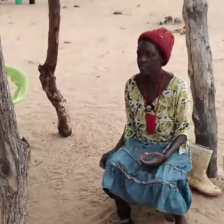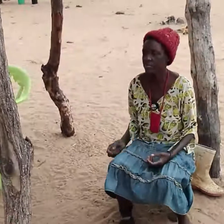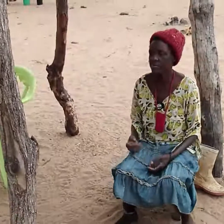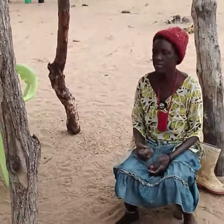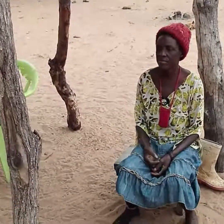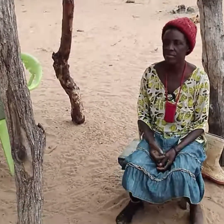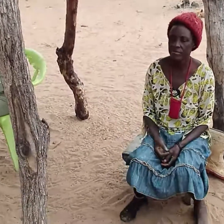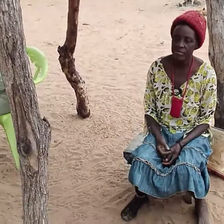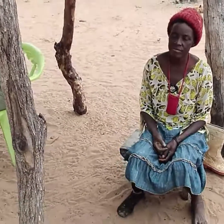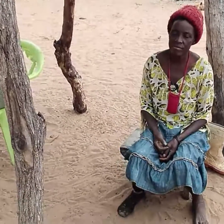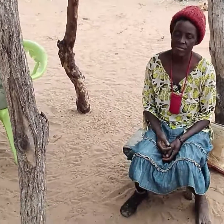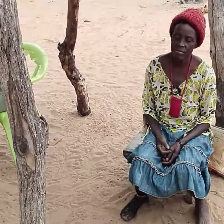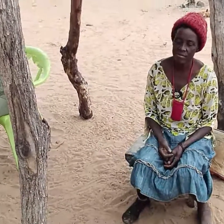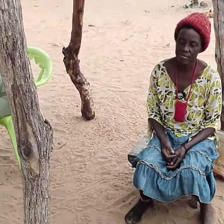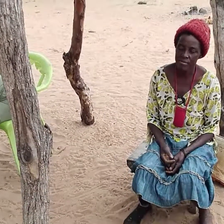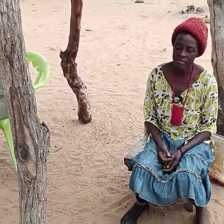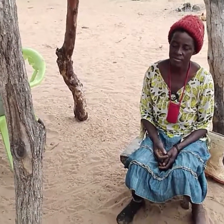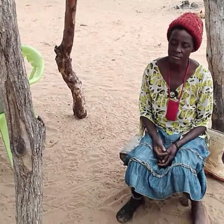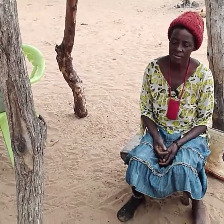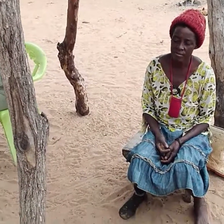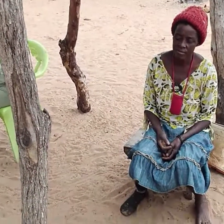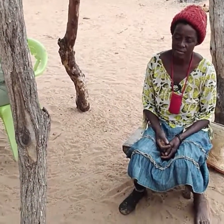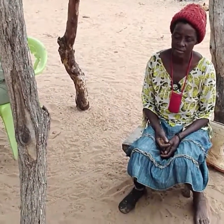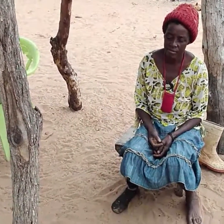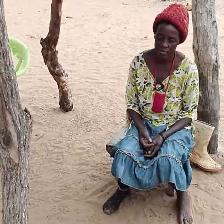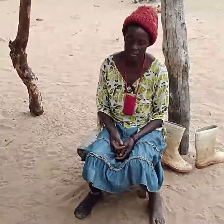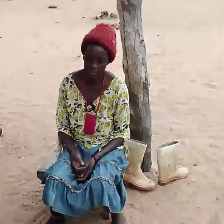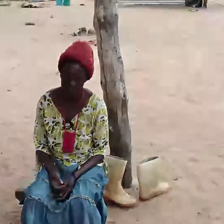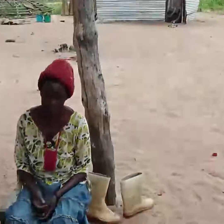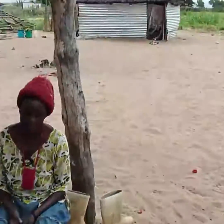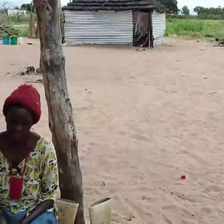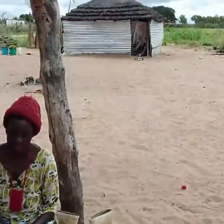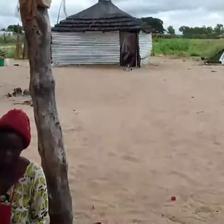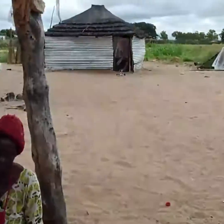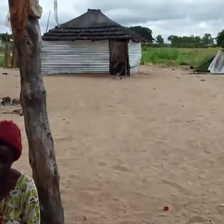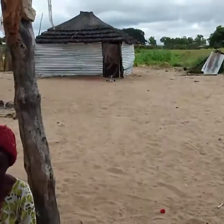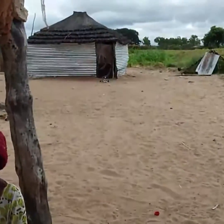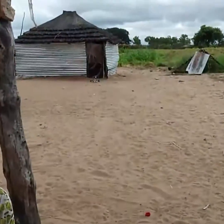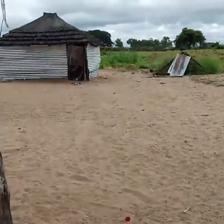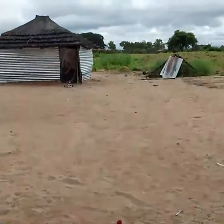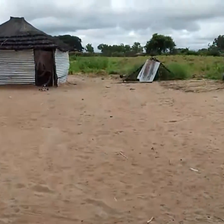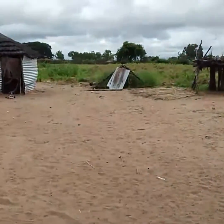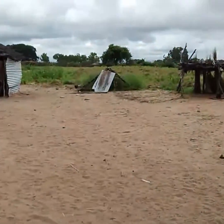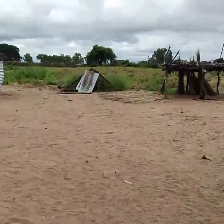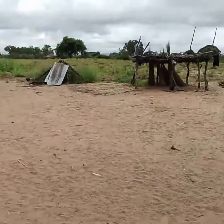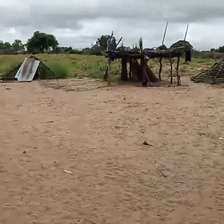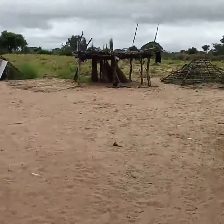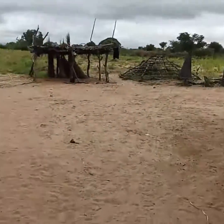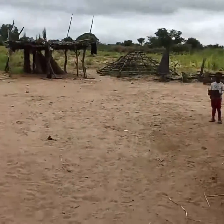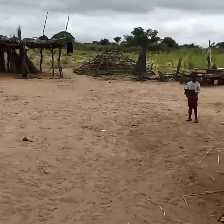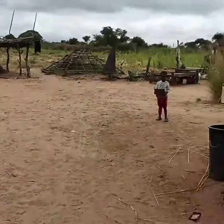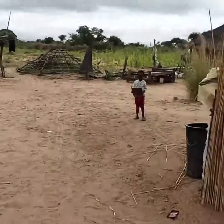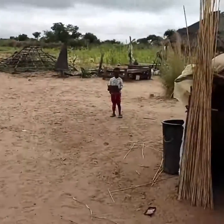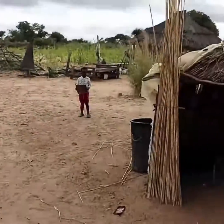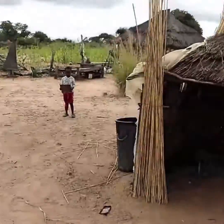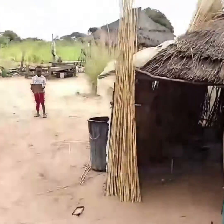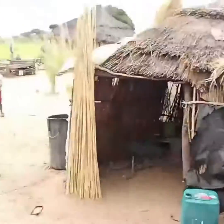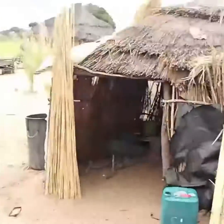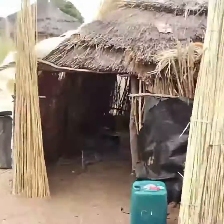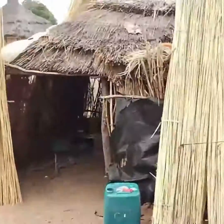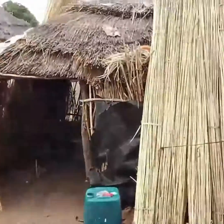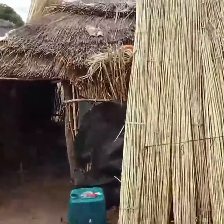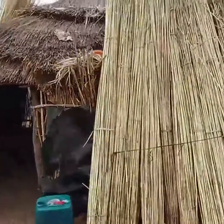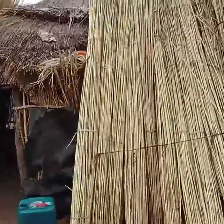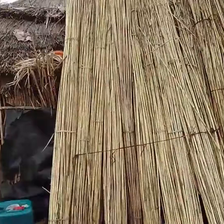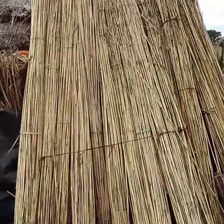the father of her late granddaughter approached a self-proclaimed prophet from Rundu who prophesied that the child